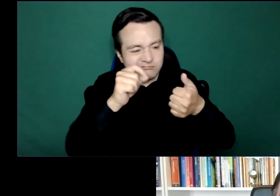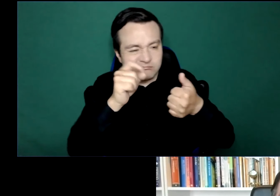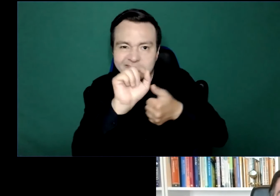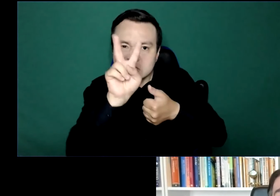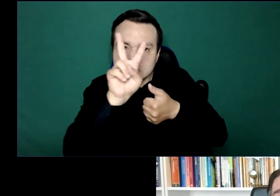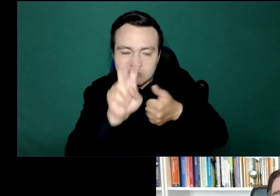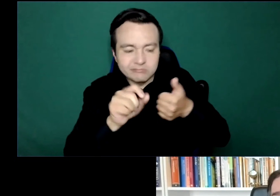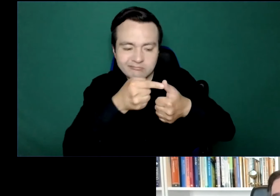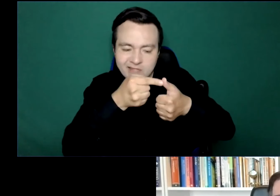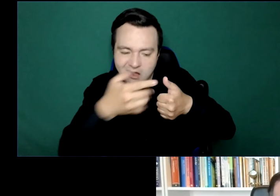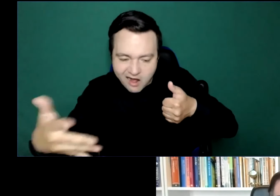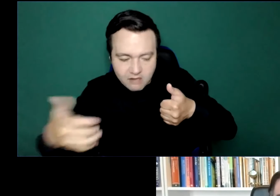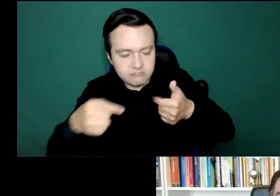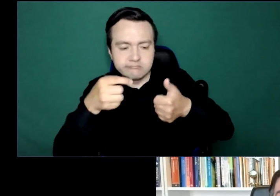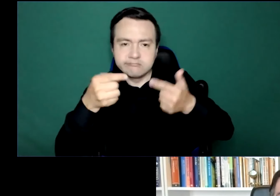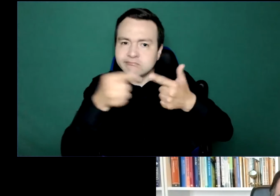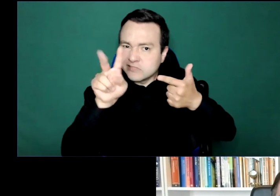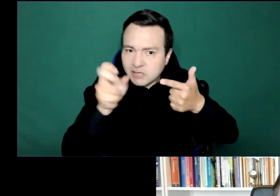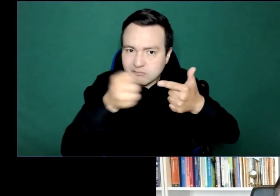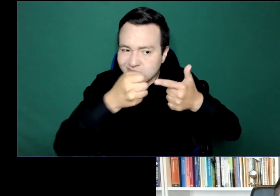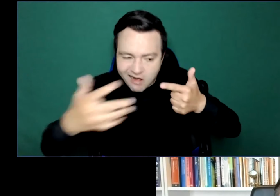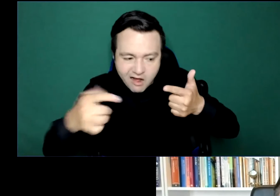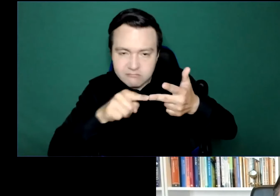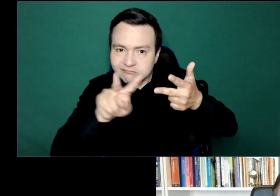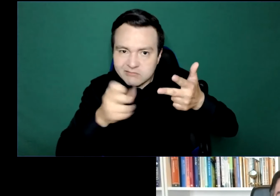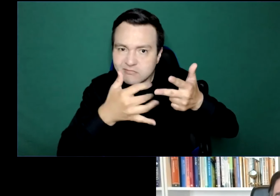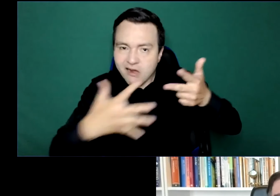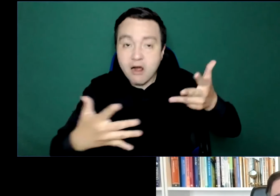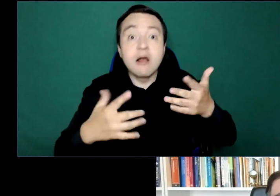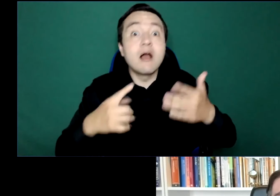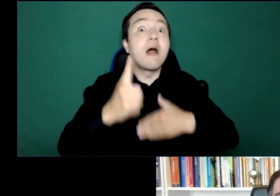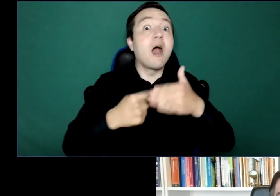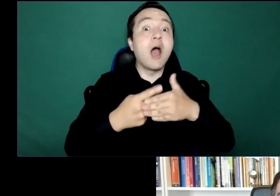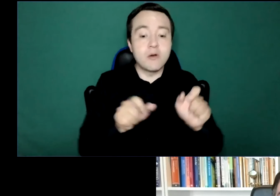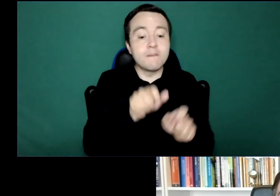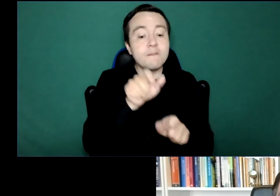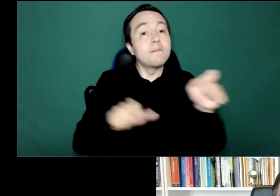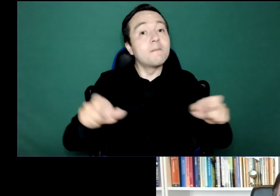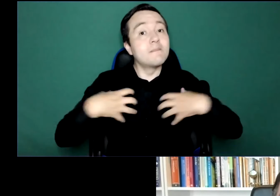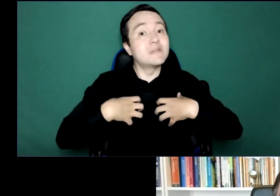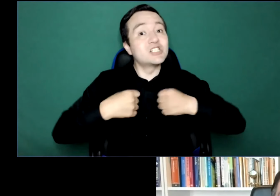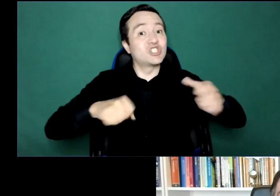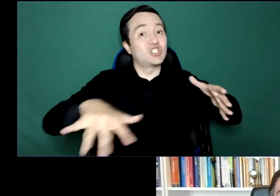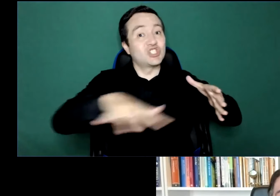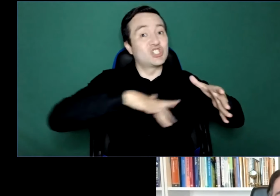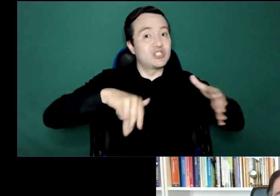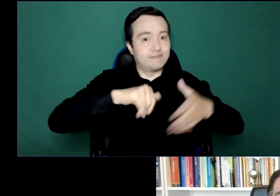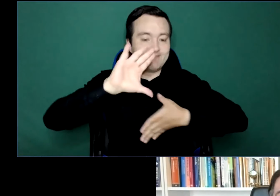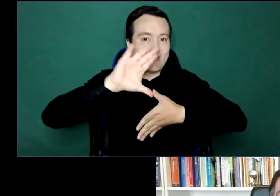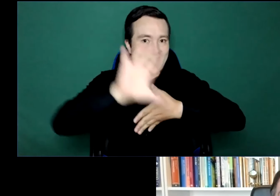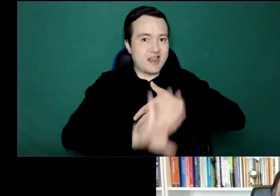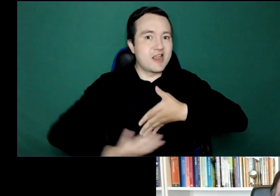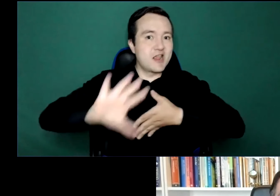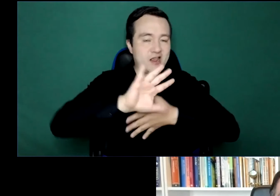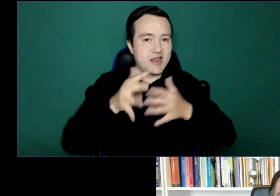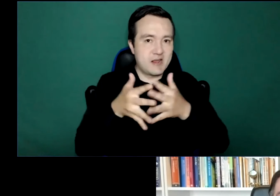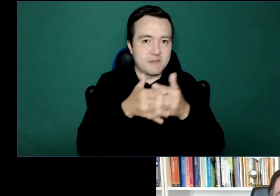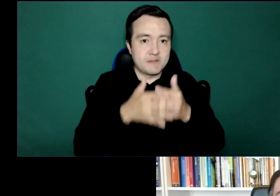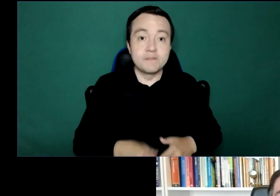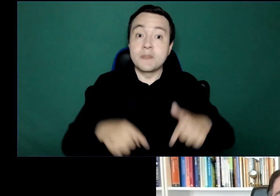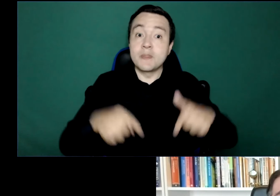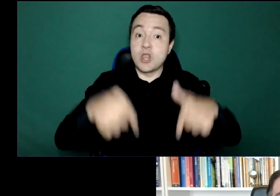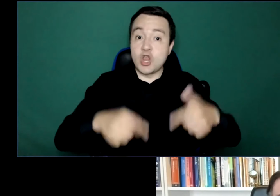strengthening essential public health functions in the Americas. At the end of today's session, we will